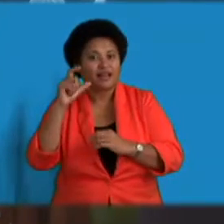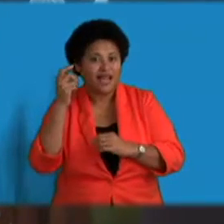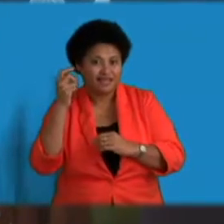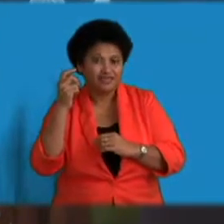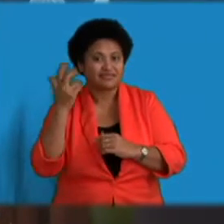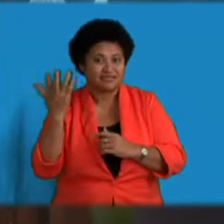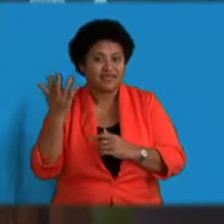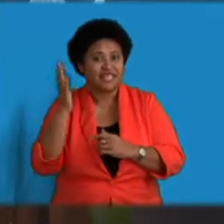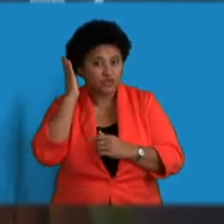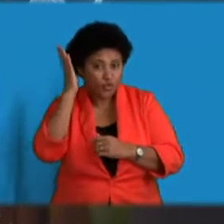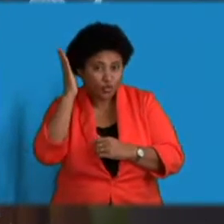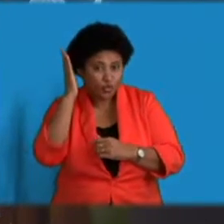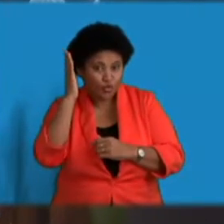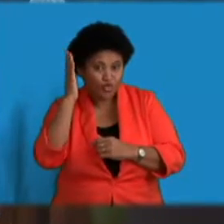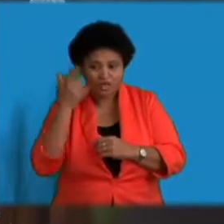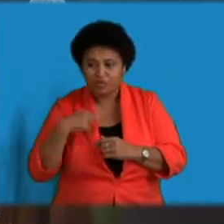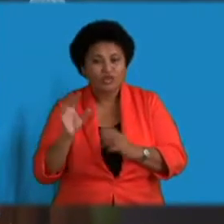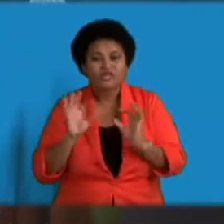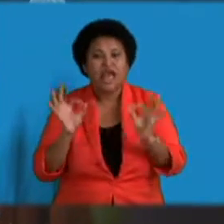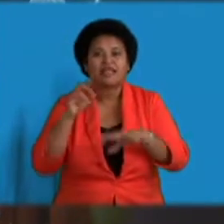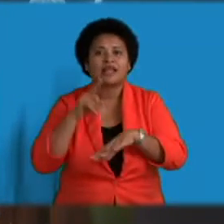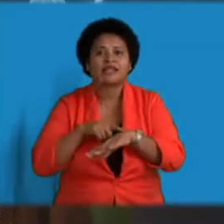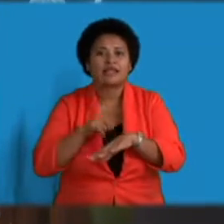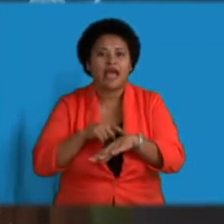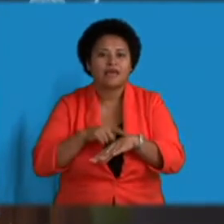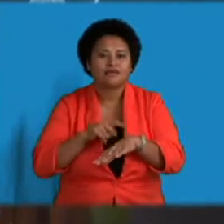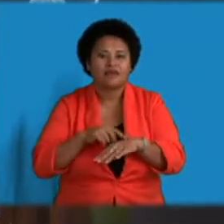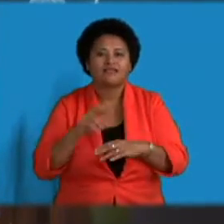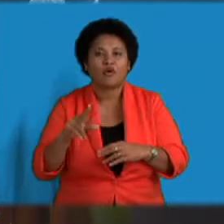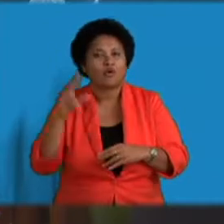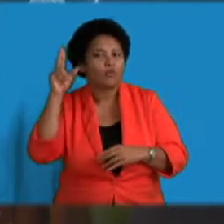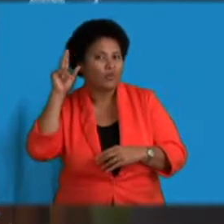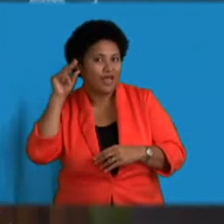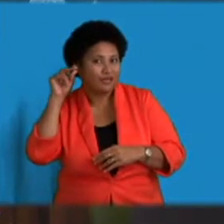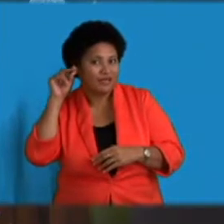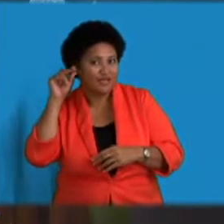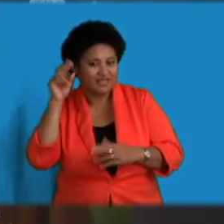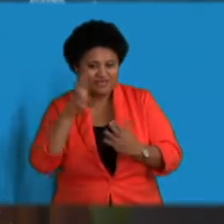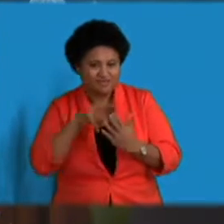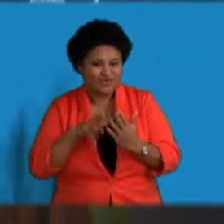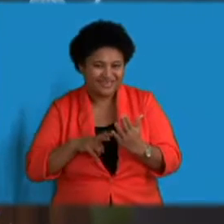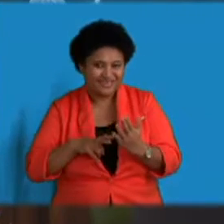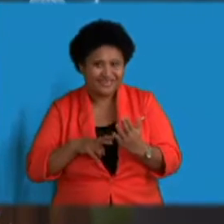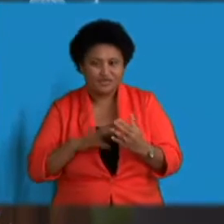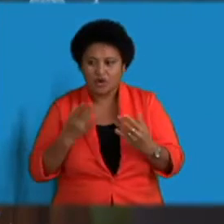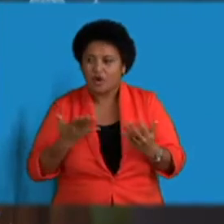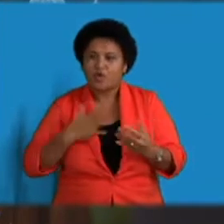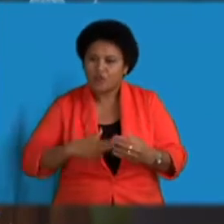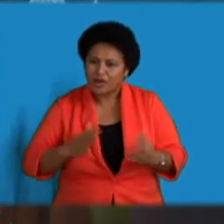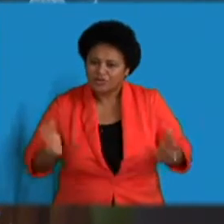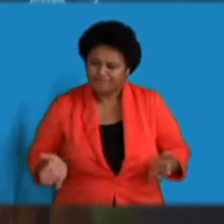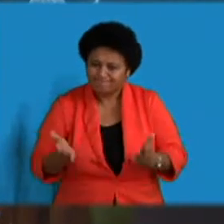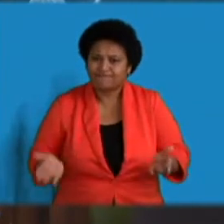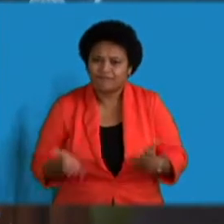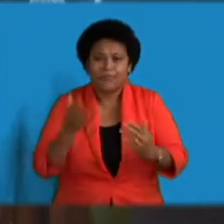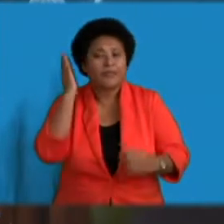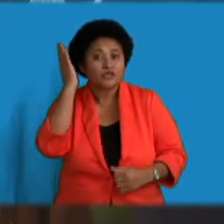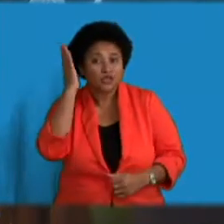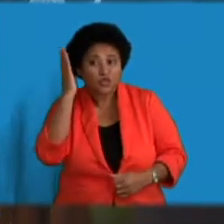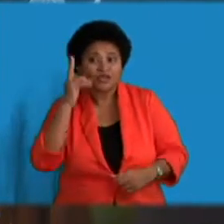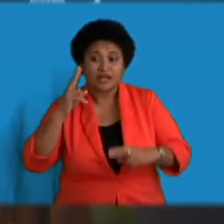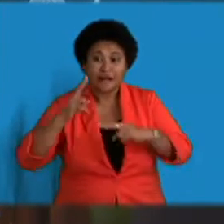no dedicated library. So in this regard, Madam Speaker, we have been promoting schools to